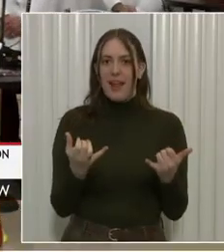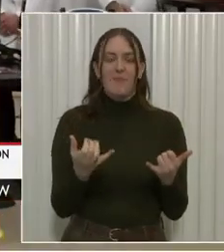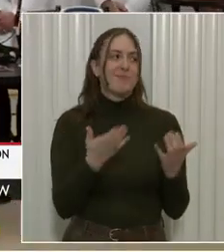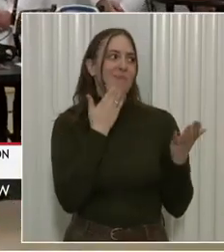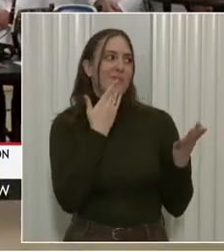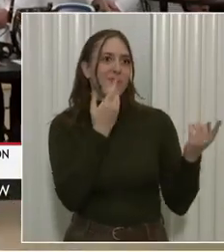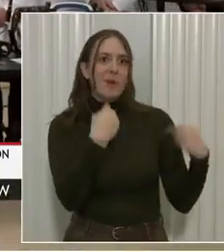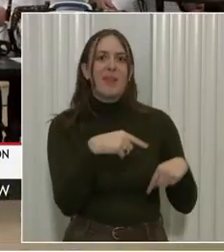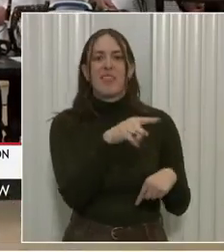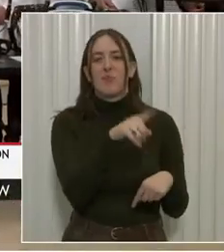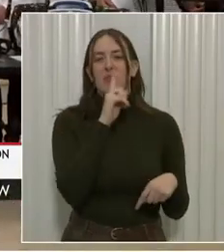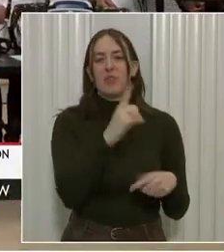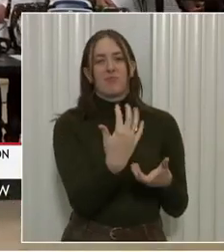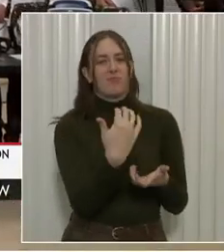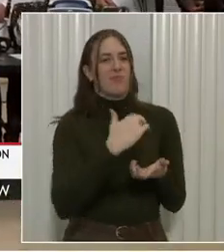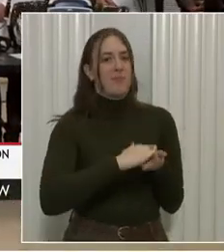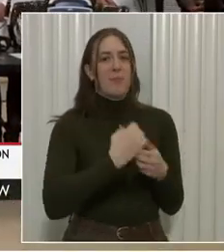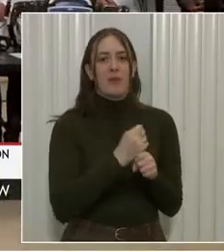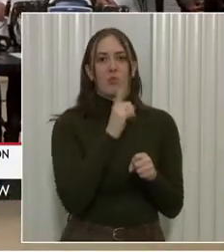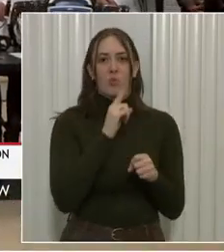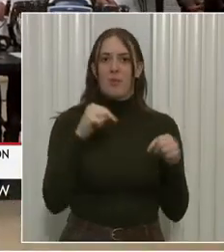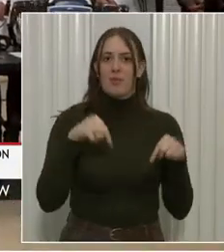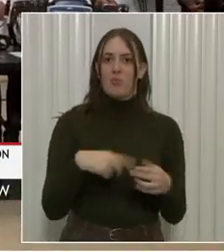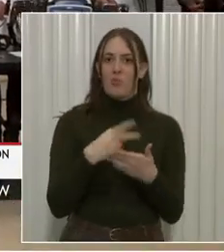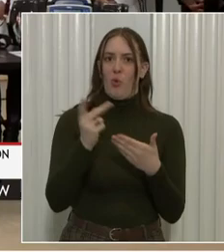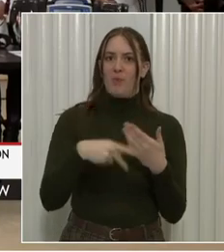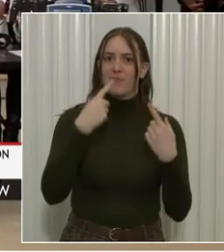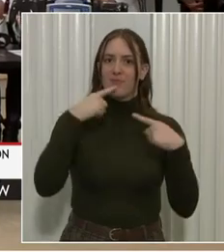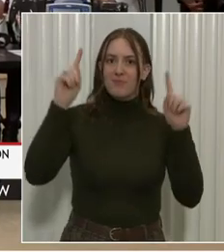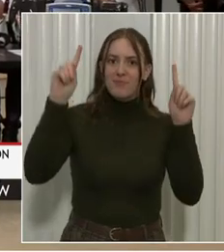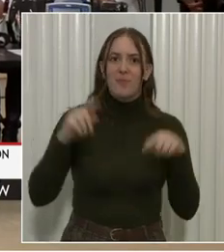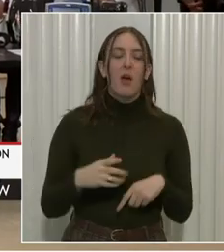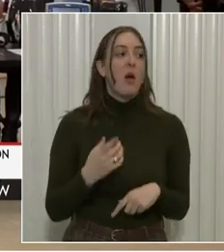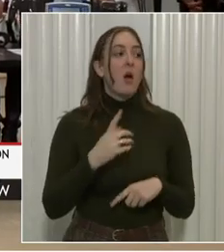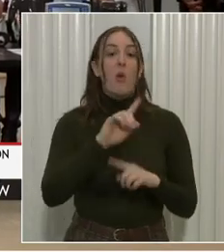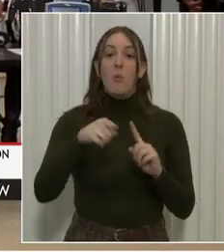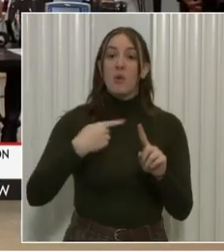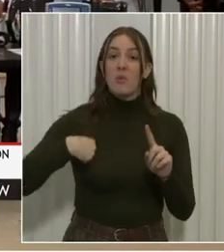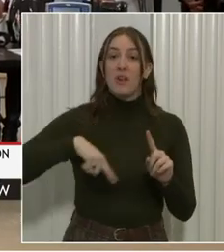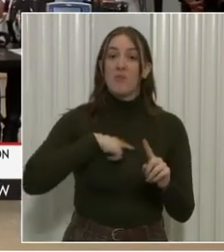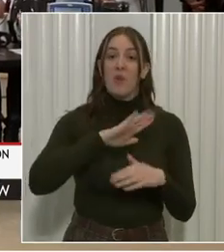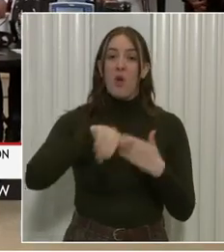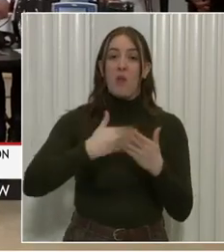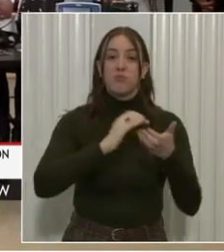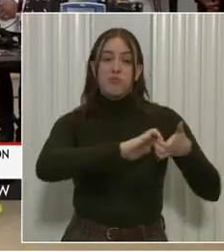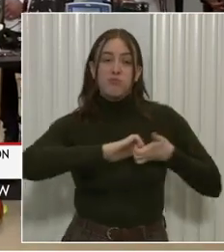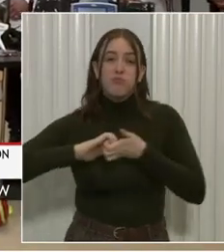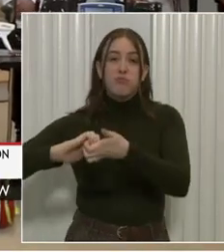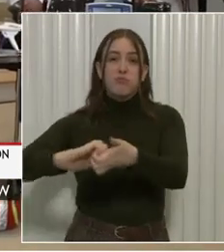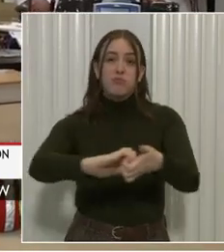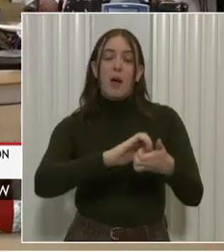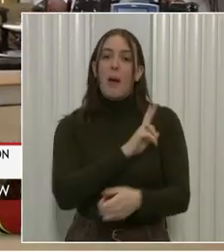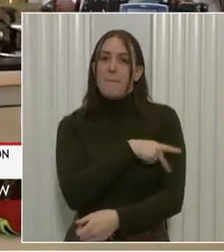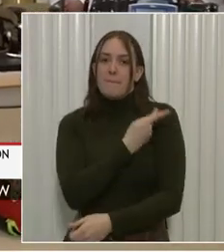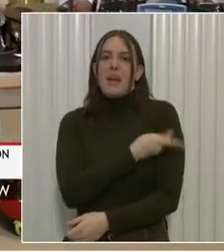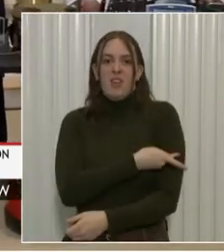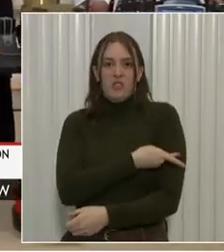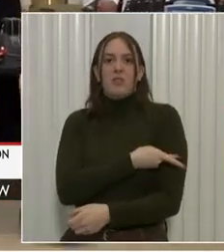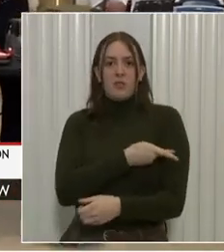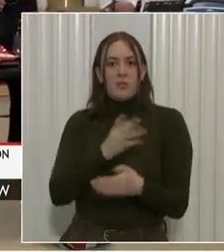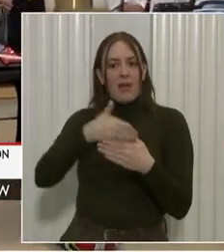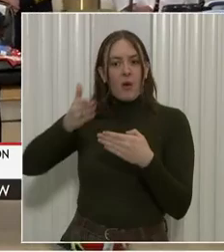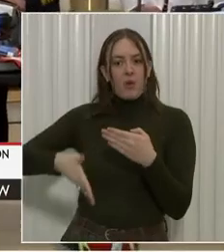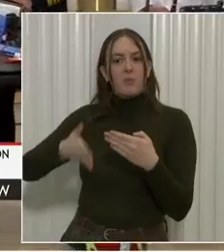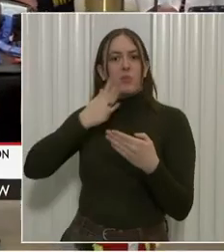a reality, and when we all work together, our patients have the best outcomes. I also want to recognize Dr. Zio Fernandez,